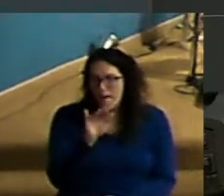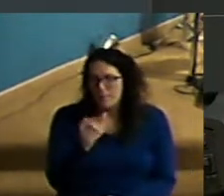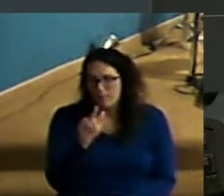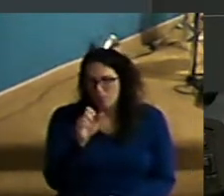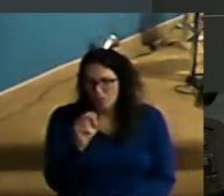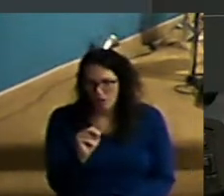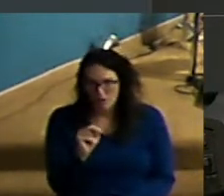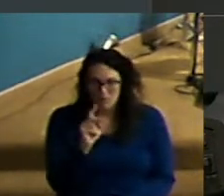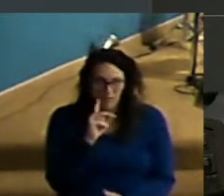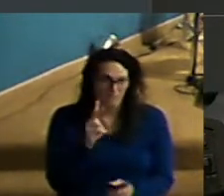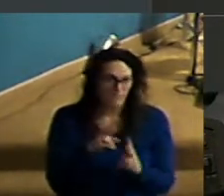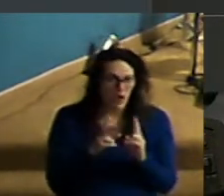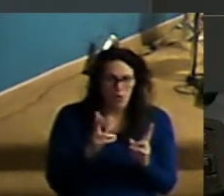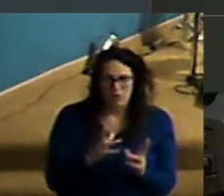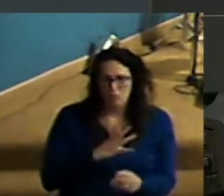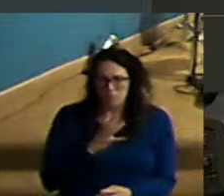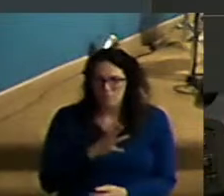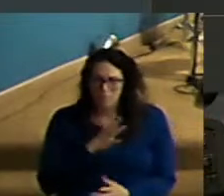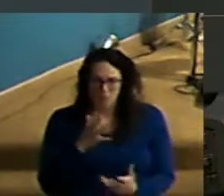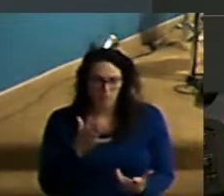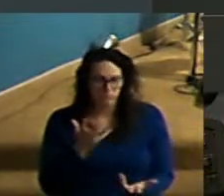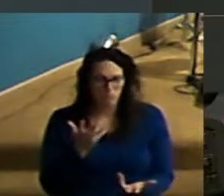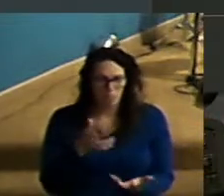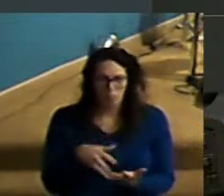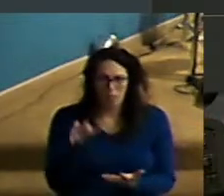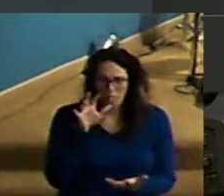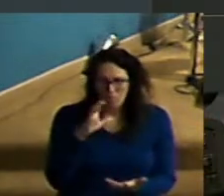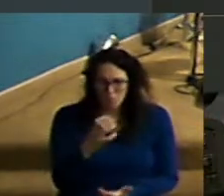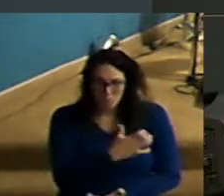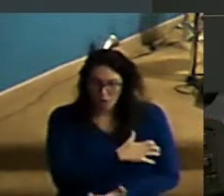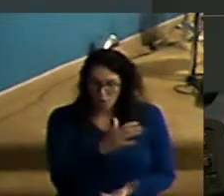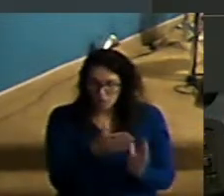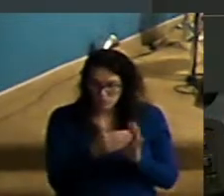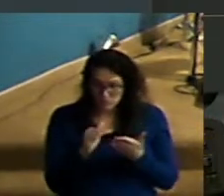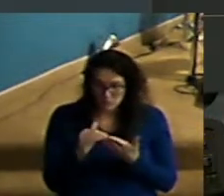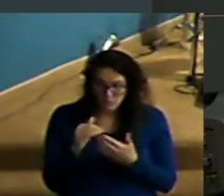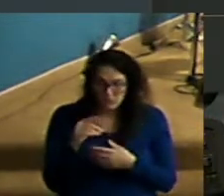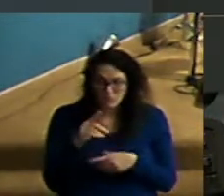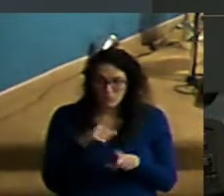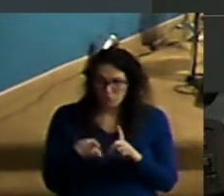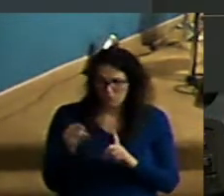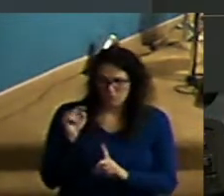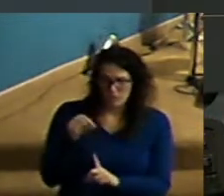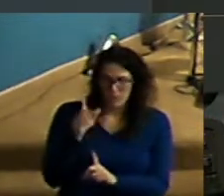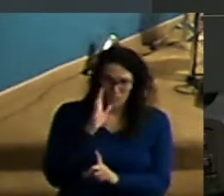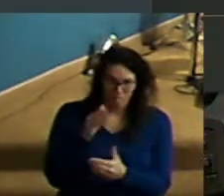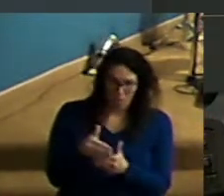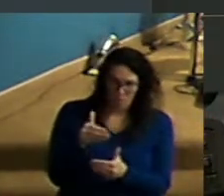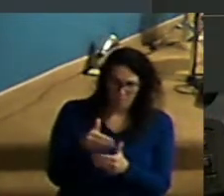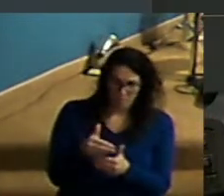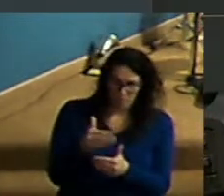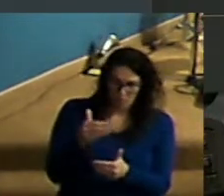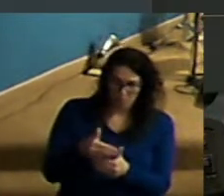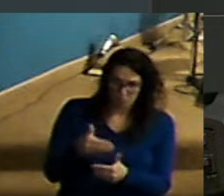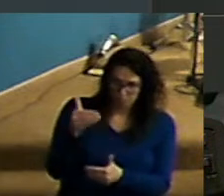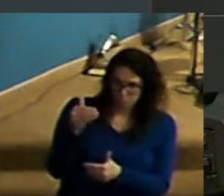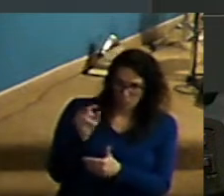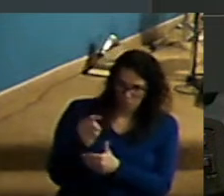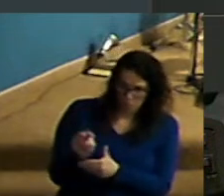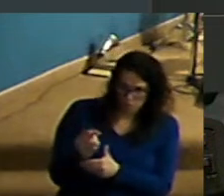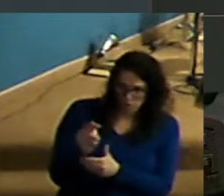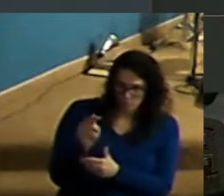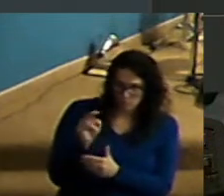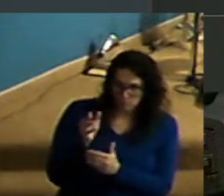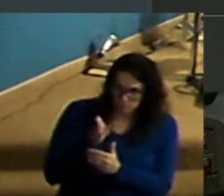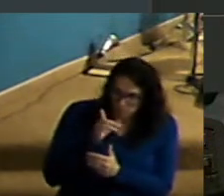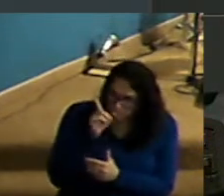cities, one of the most powerful cities. And yet he's going to open his windows to